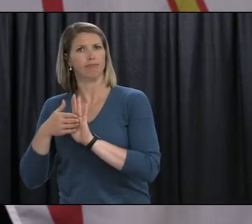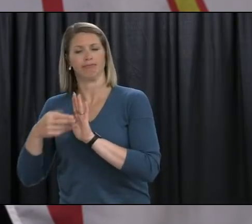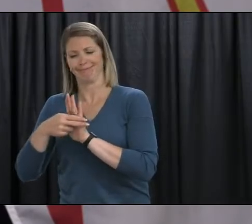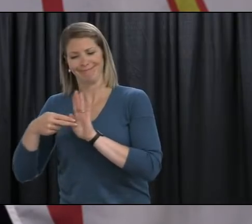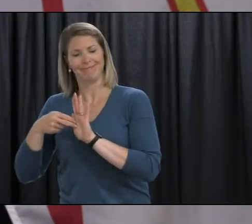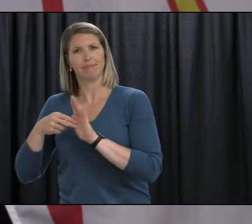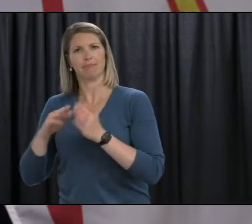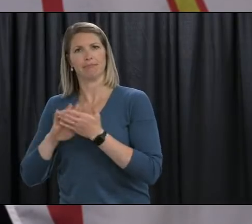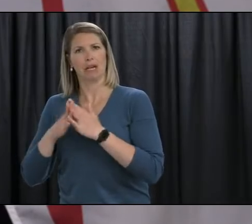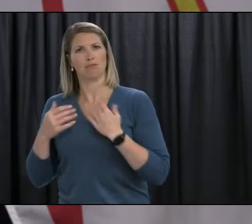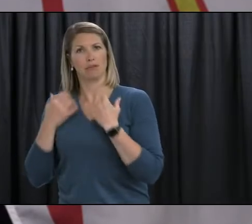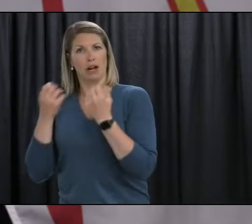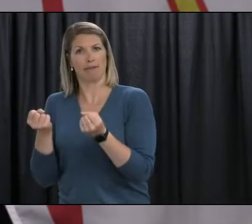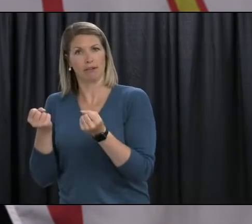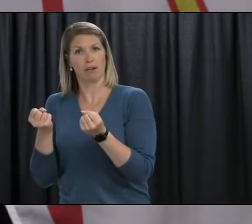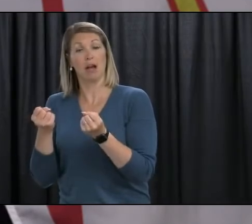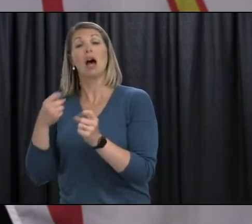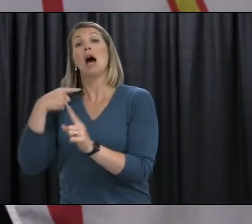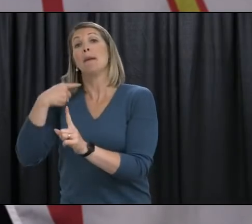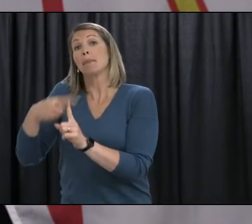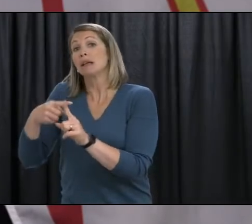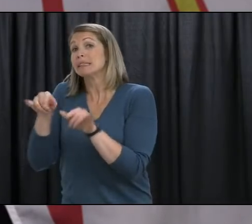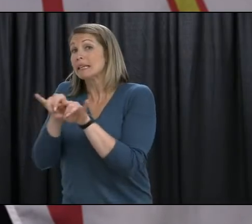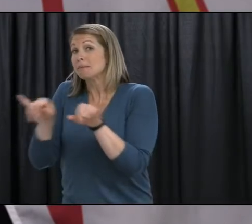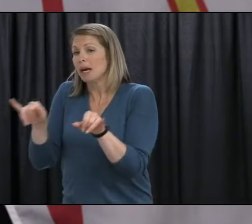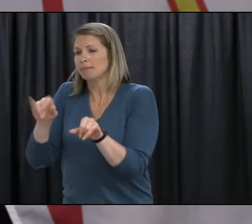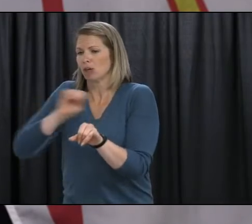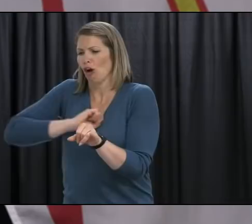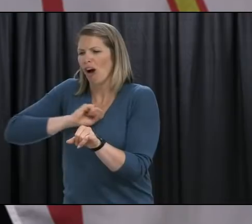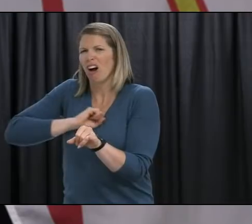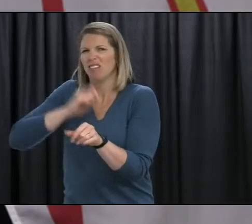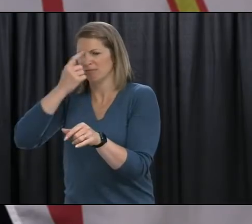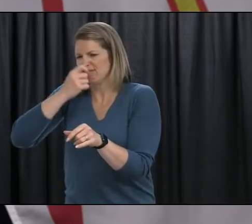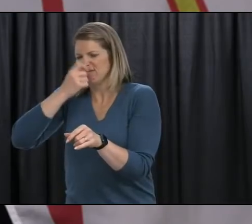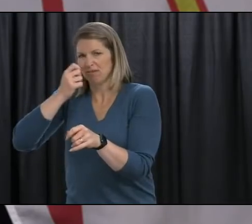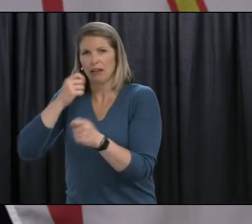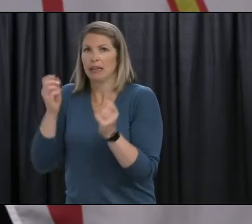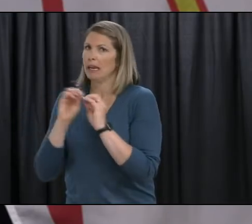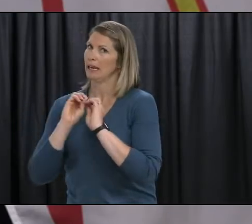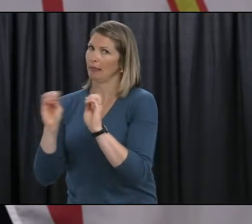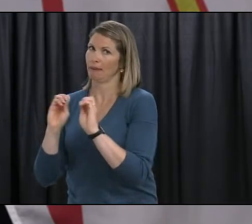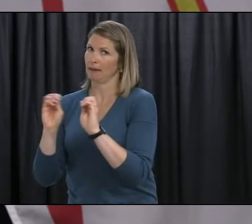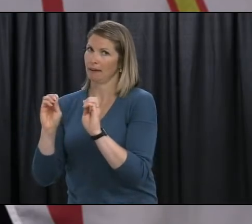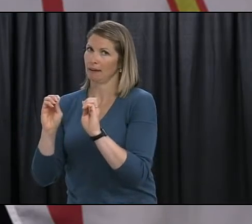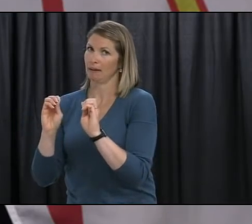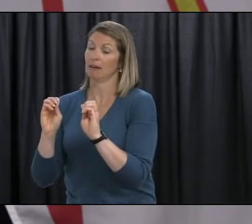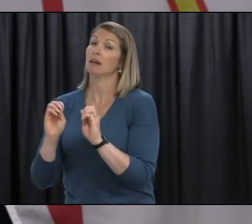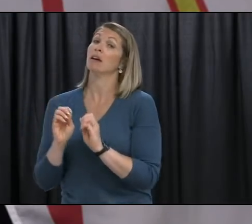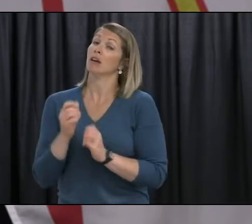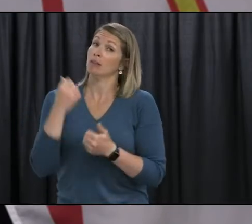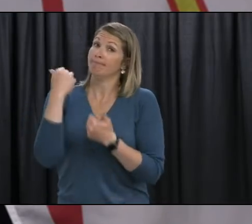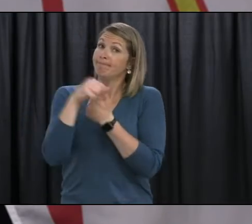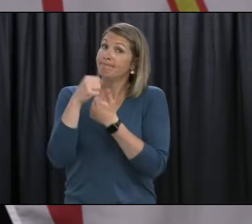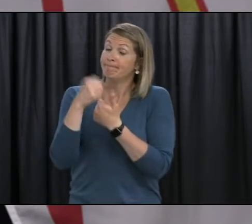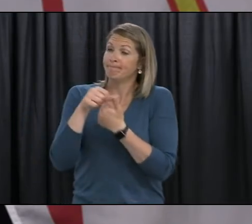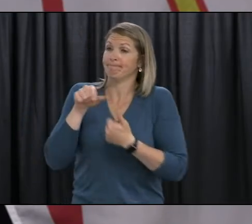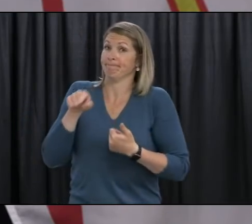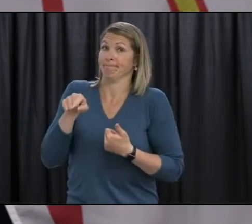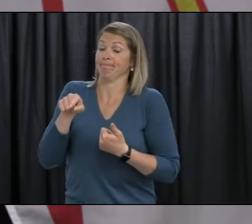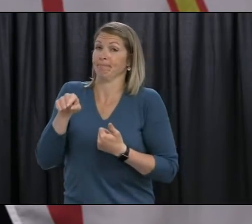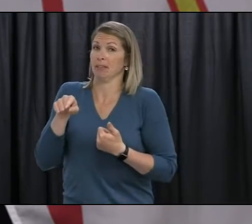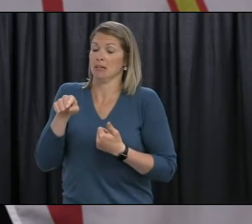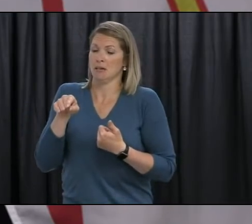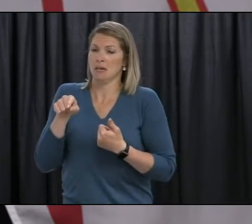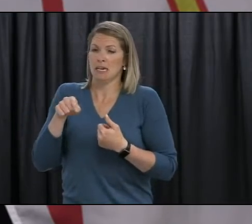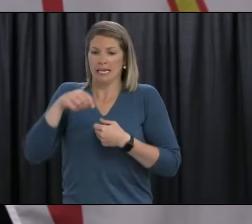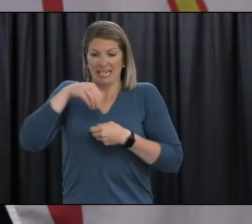are you know, some cases where it actually takes a long time for people to